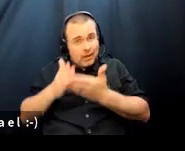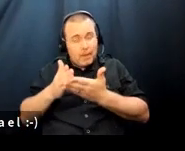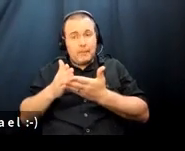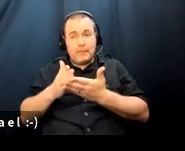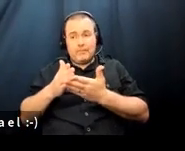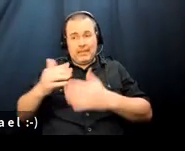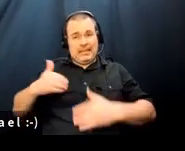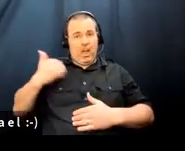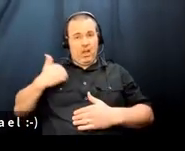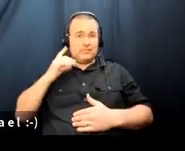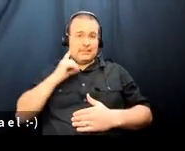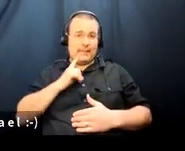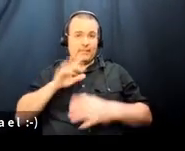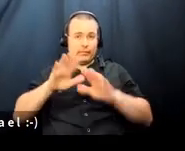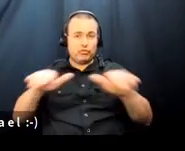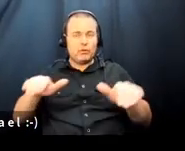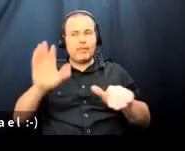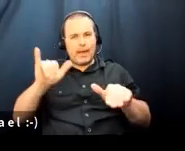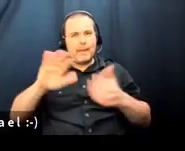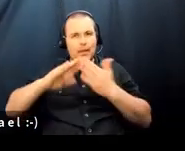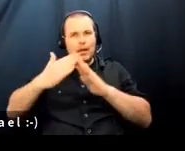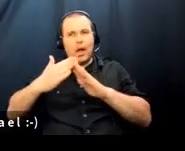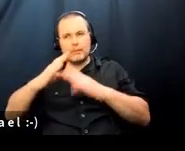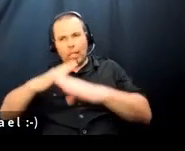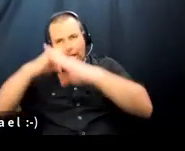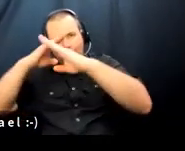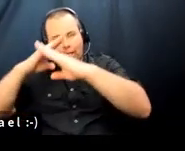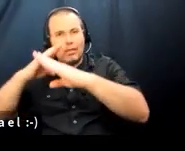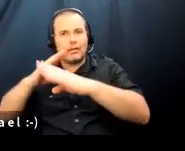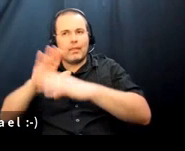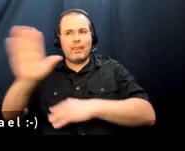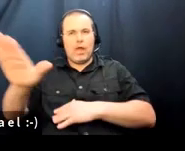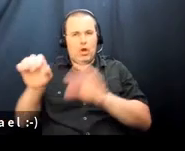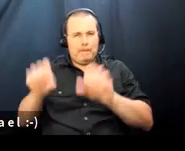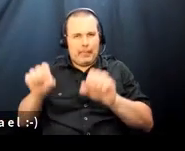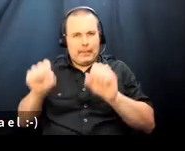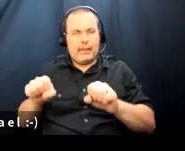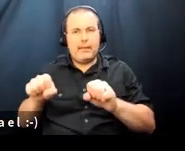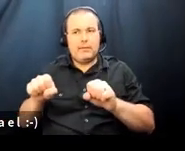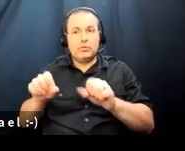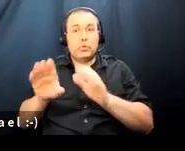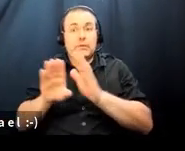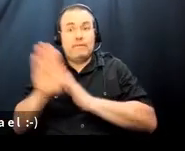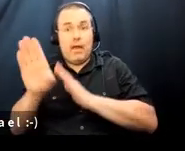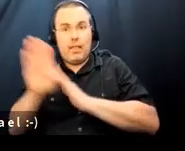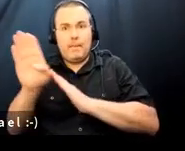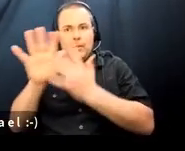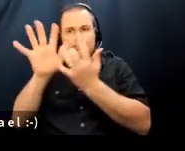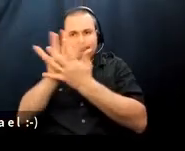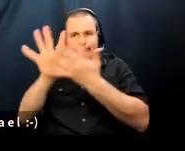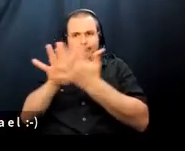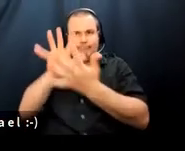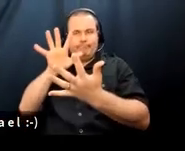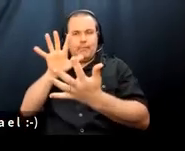that becomes a stumbling block to their later ability to develop the ability for abstract and